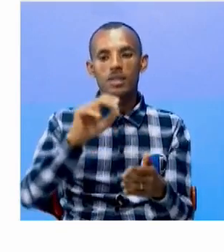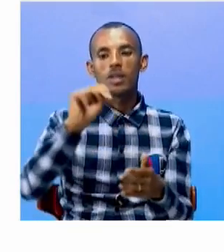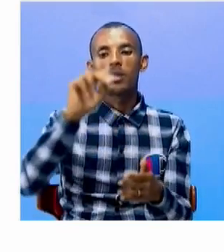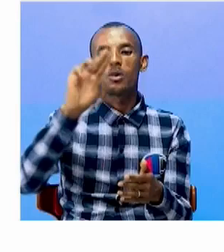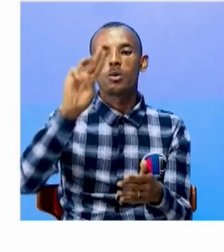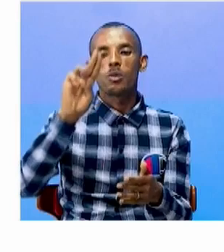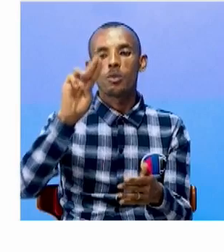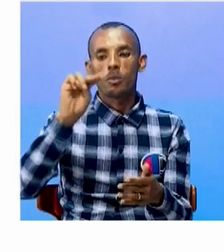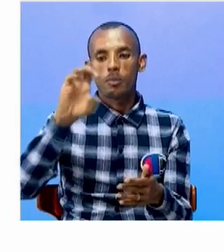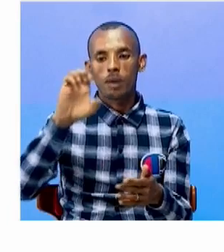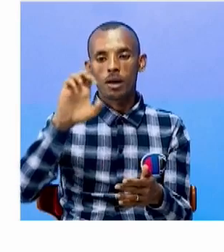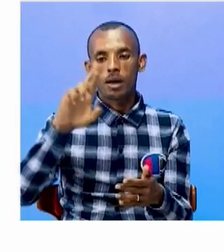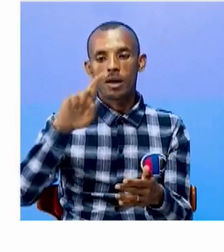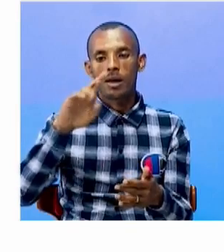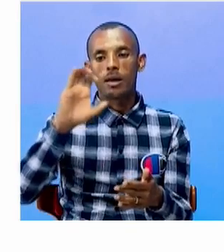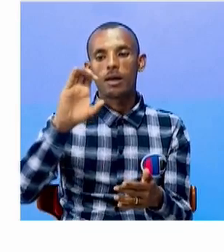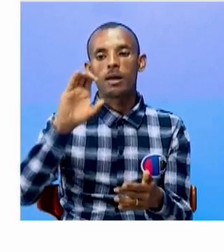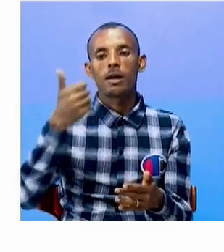factor of